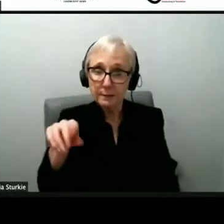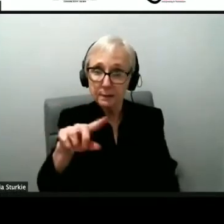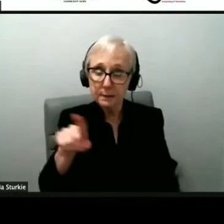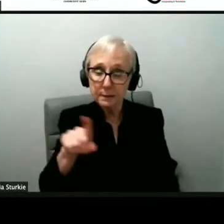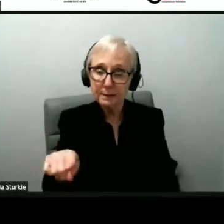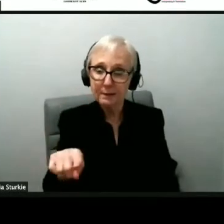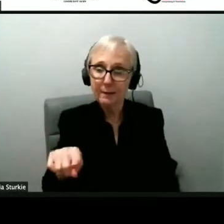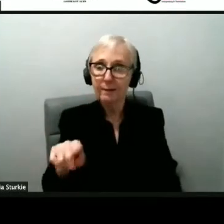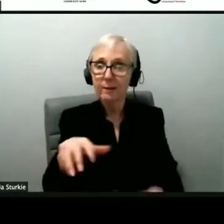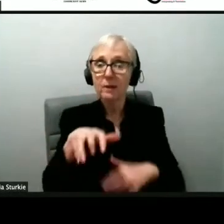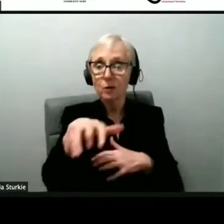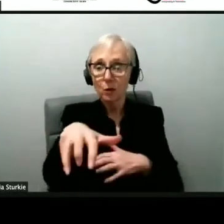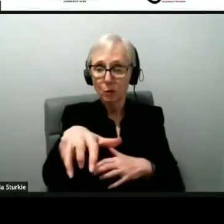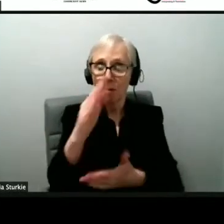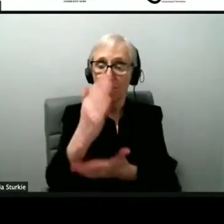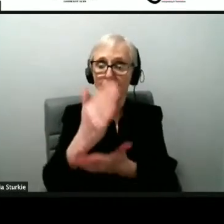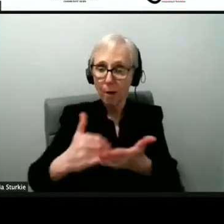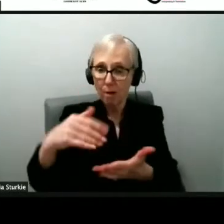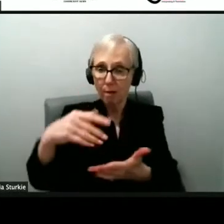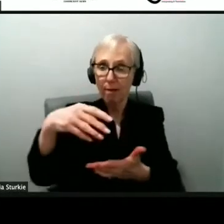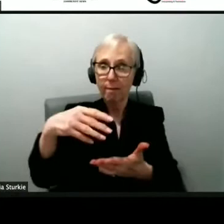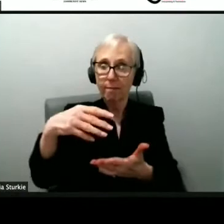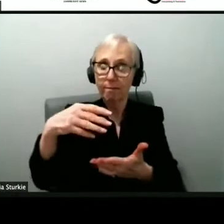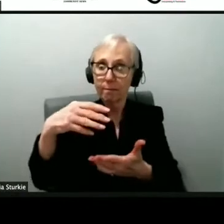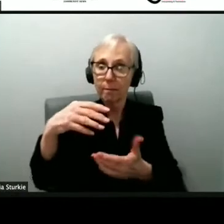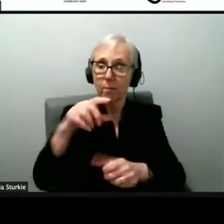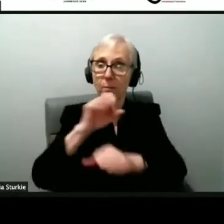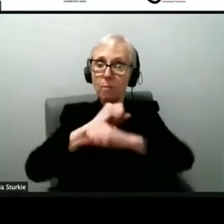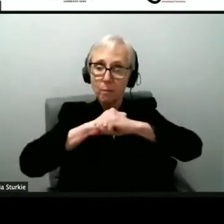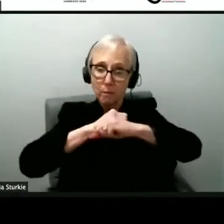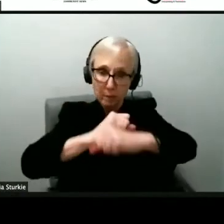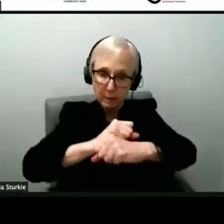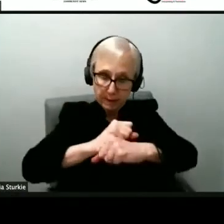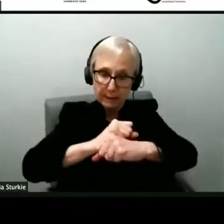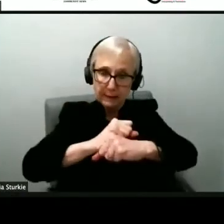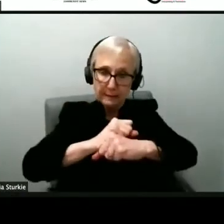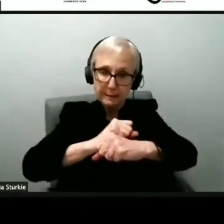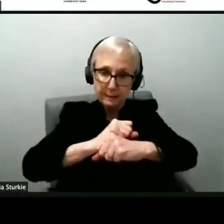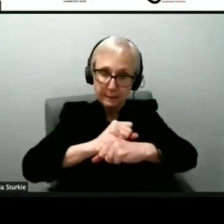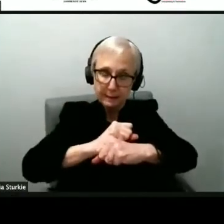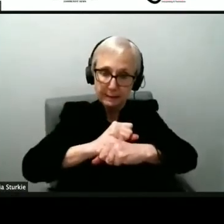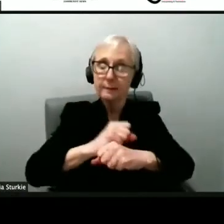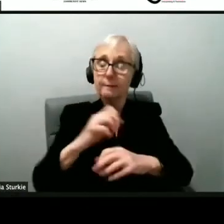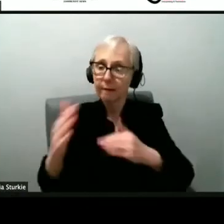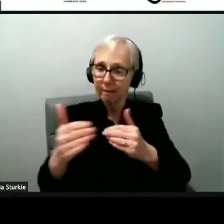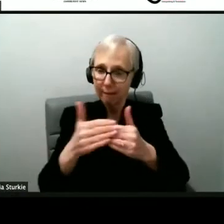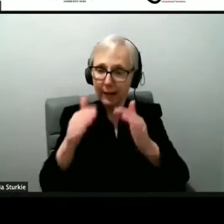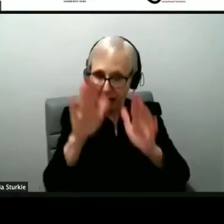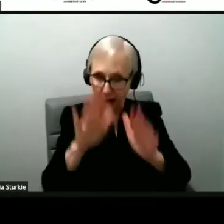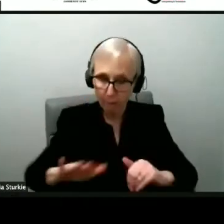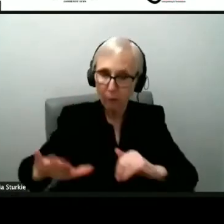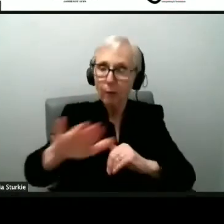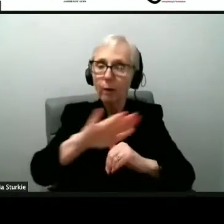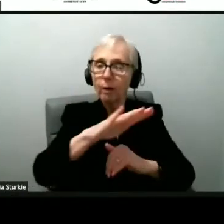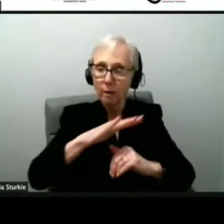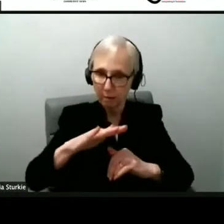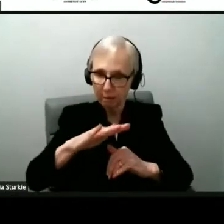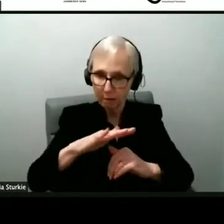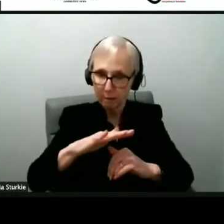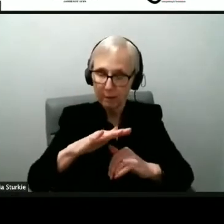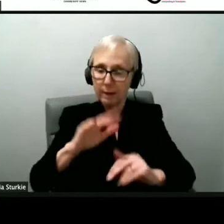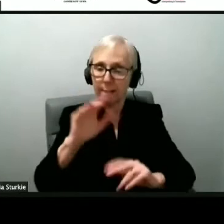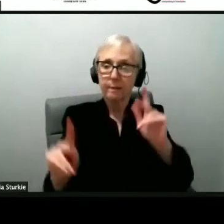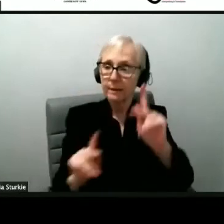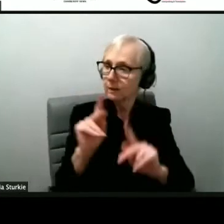So this is a huge part of my platform, and it falls under protecting the integrity of neighborhoods. The people mentioned in the question, these are folk who are not